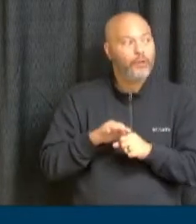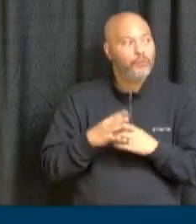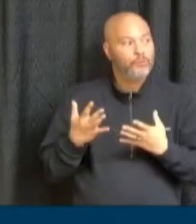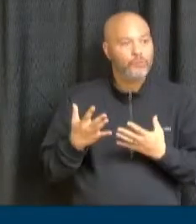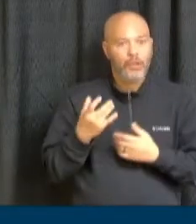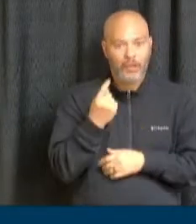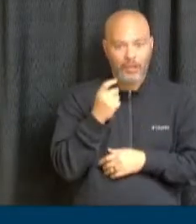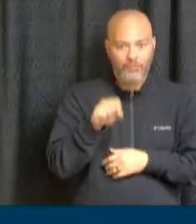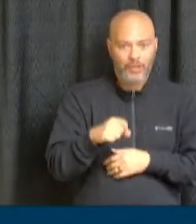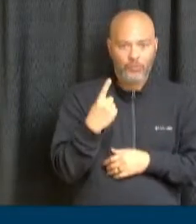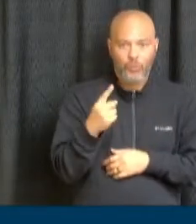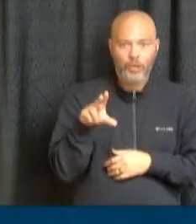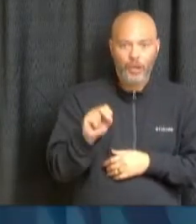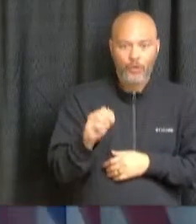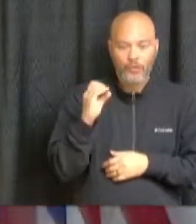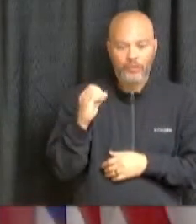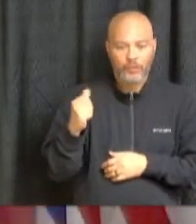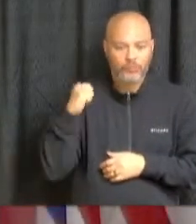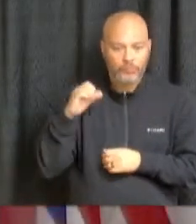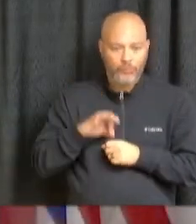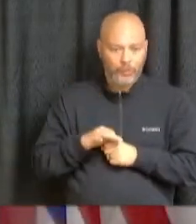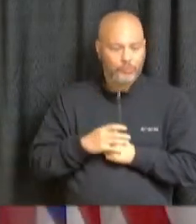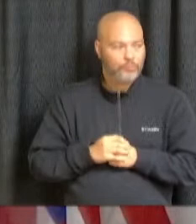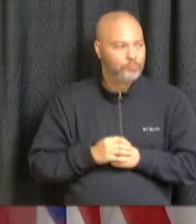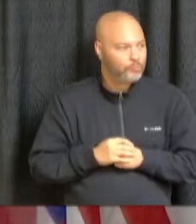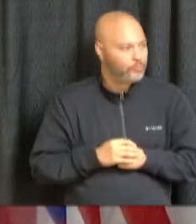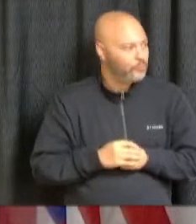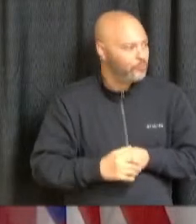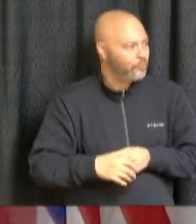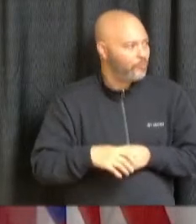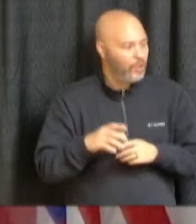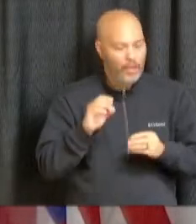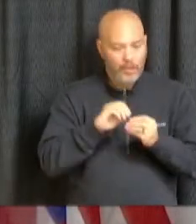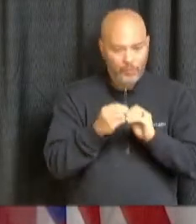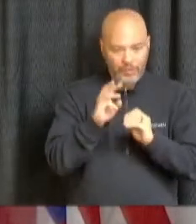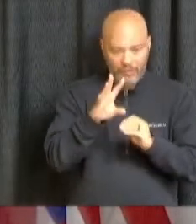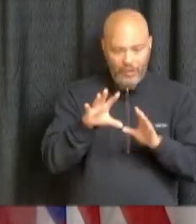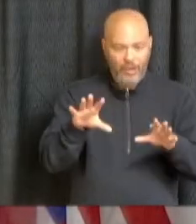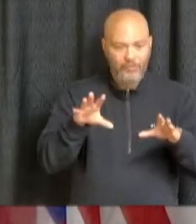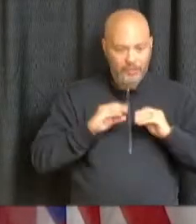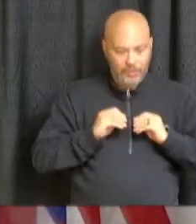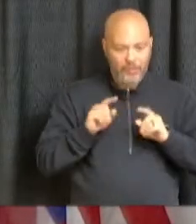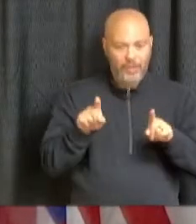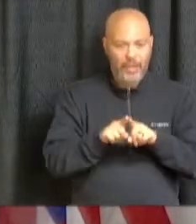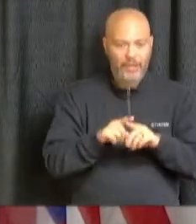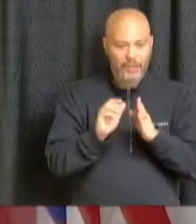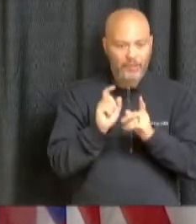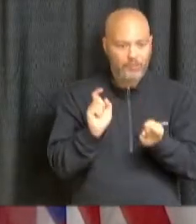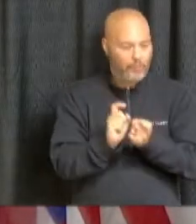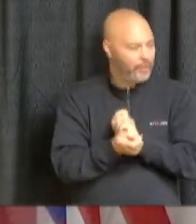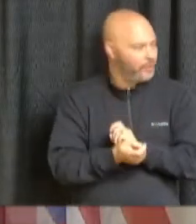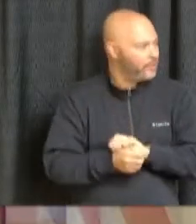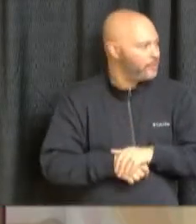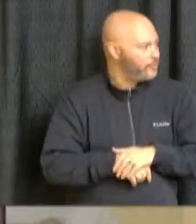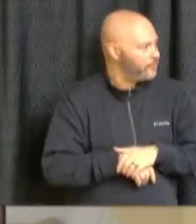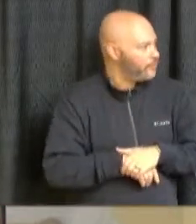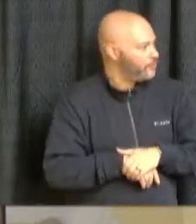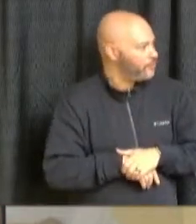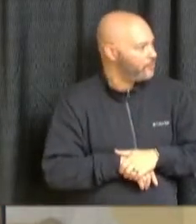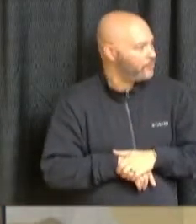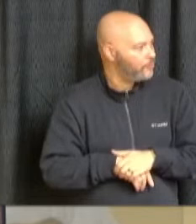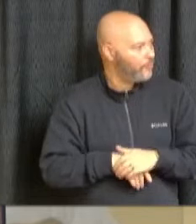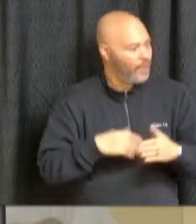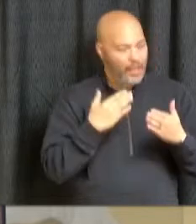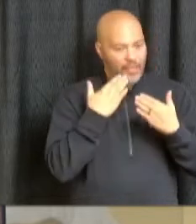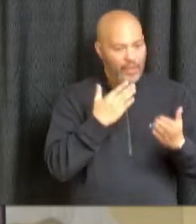vote. 11 yes, 1 no, 0 abstain. Ordinance 65 as amended is adopted. Thank you, Chairperson Streetman.